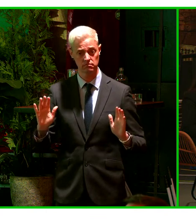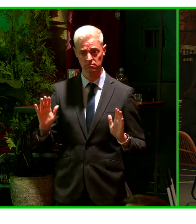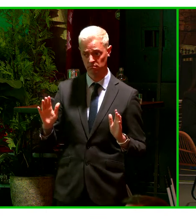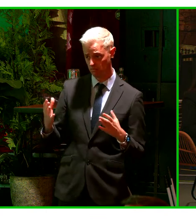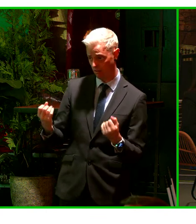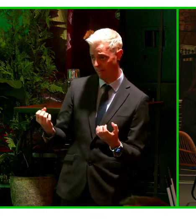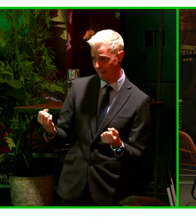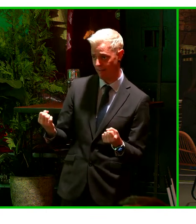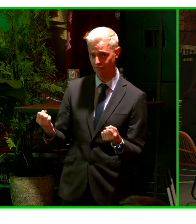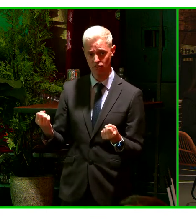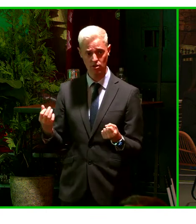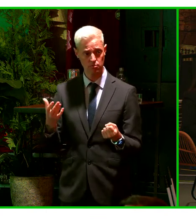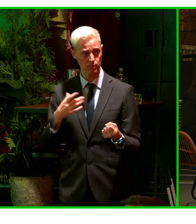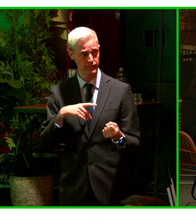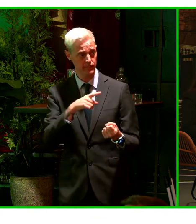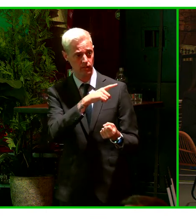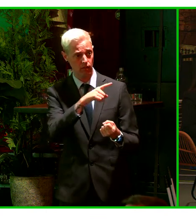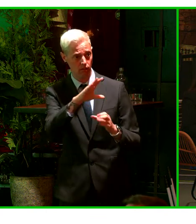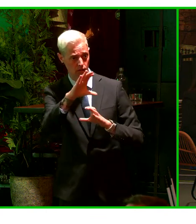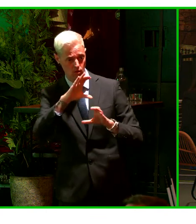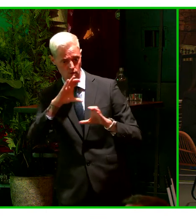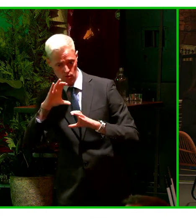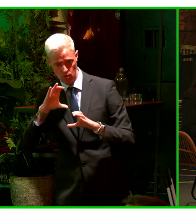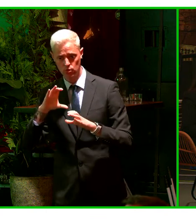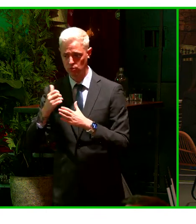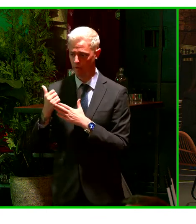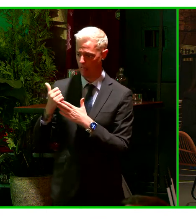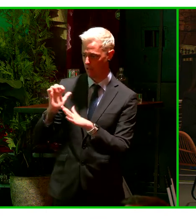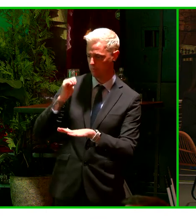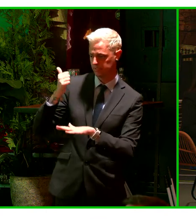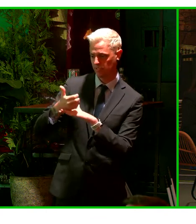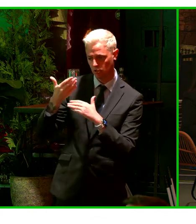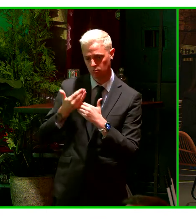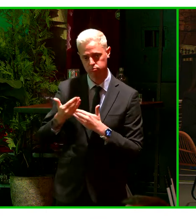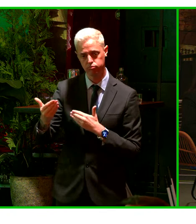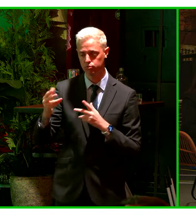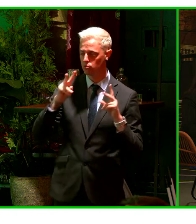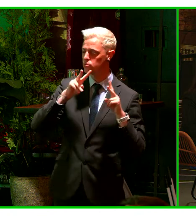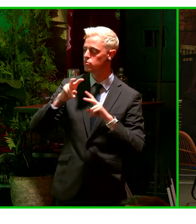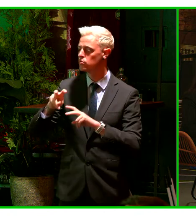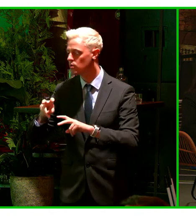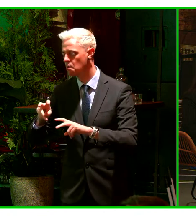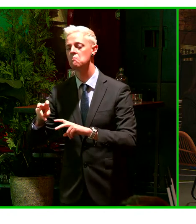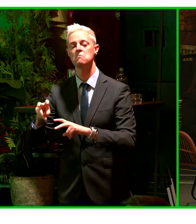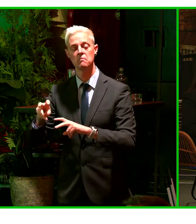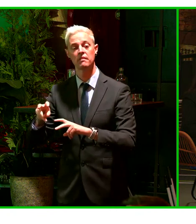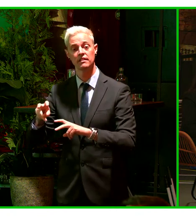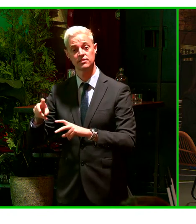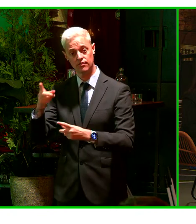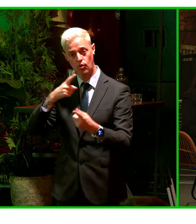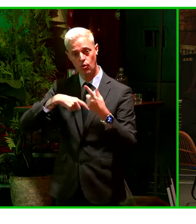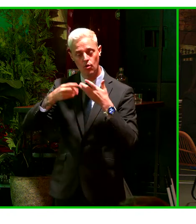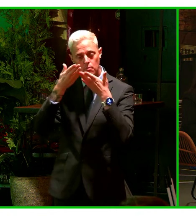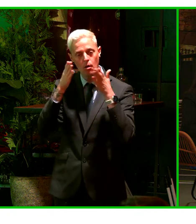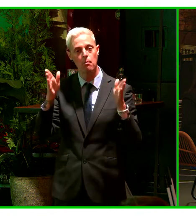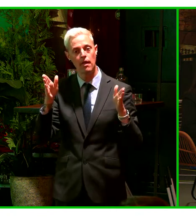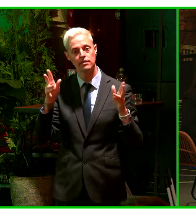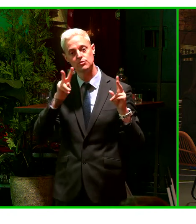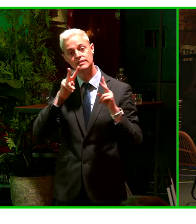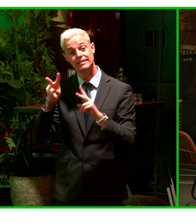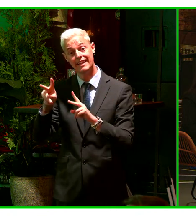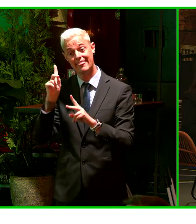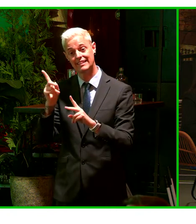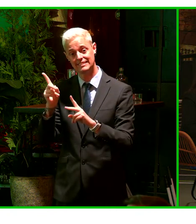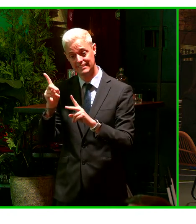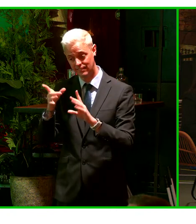help to find and locate the sites, build, get the visibility, and then take the public on the journey to the transfer.